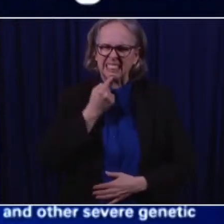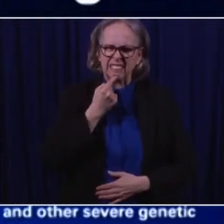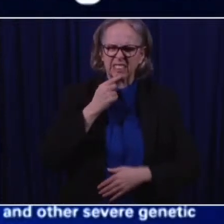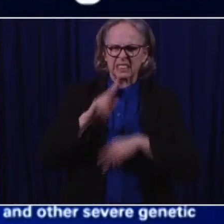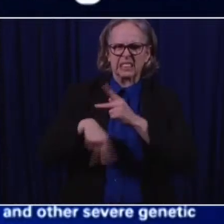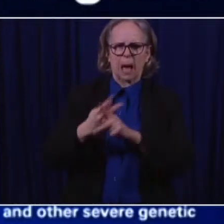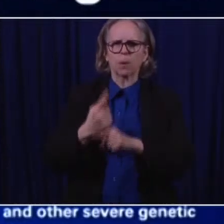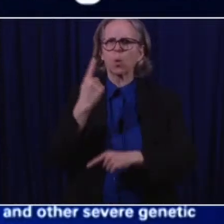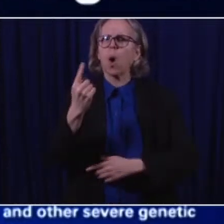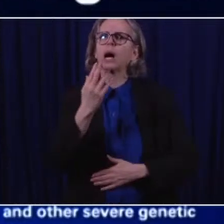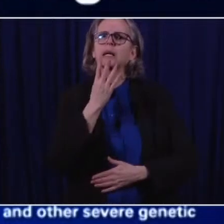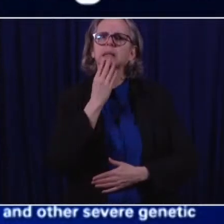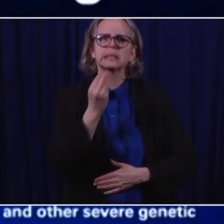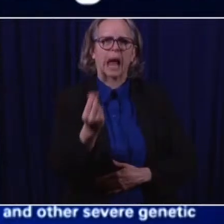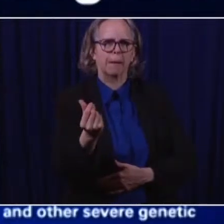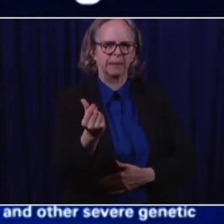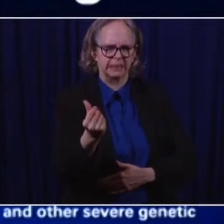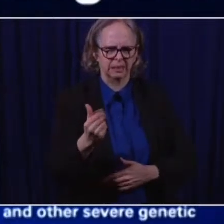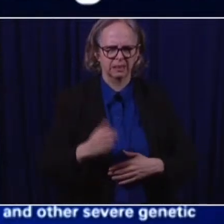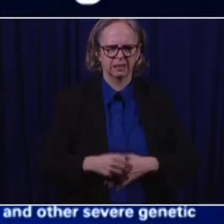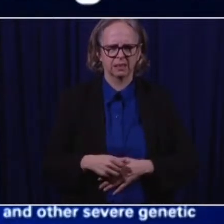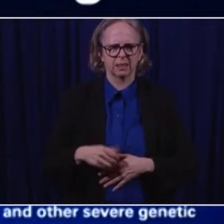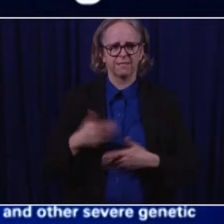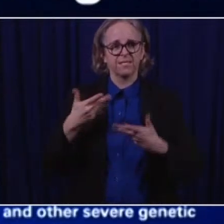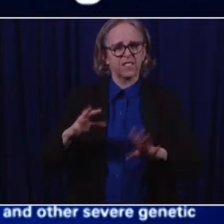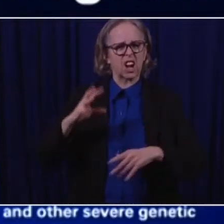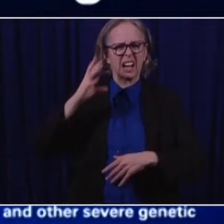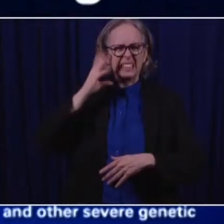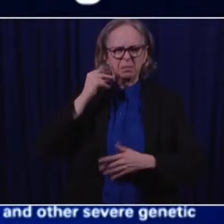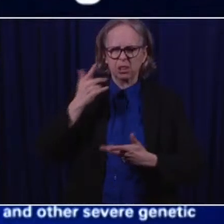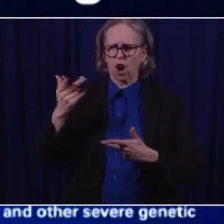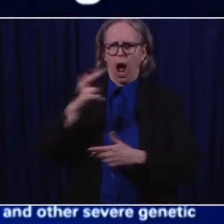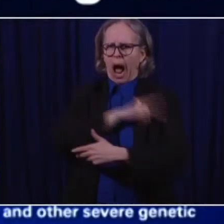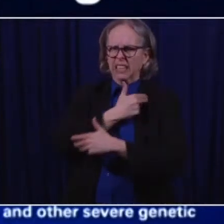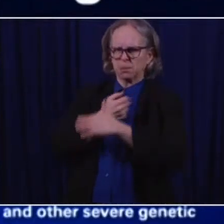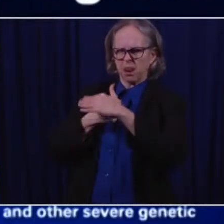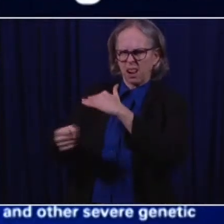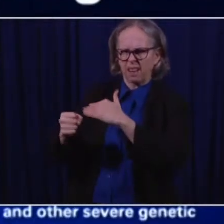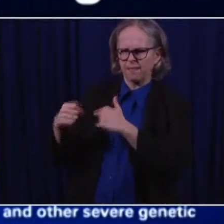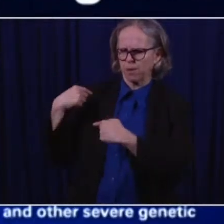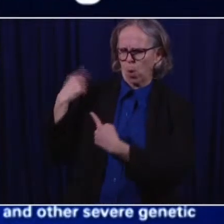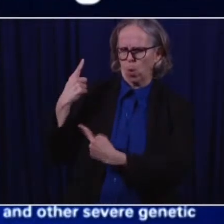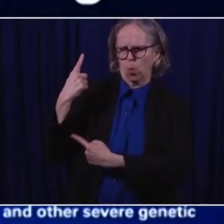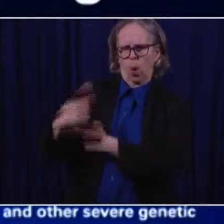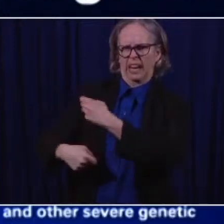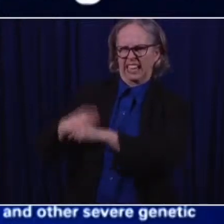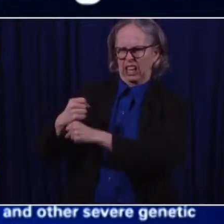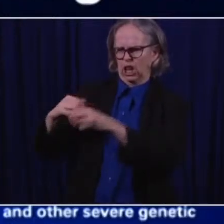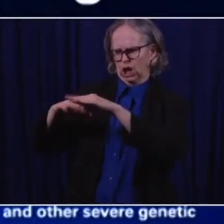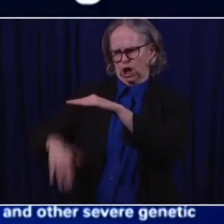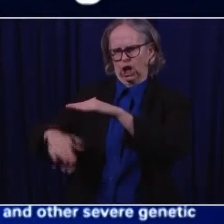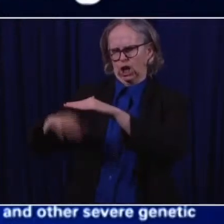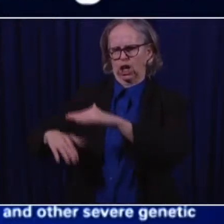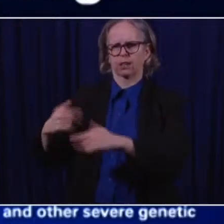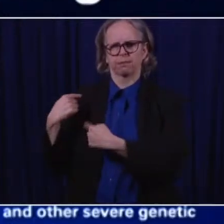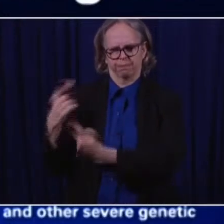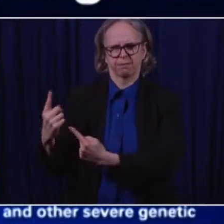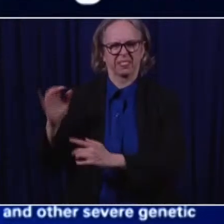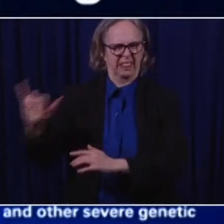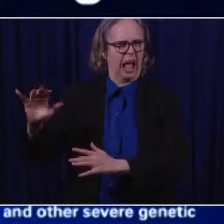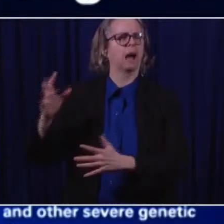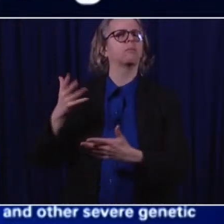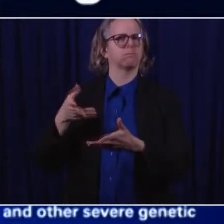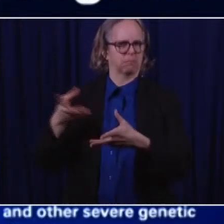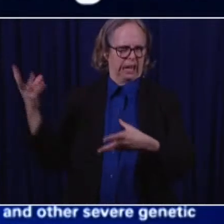diabetes who have been hospitalized for this in the past year. This category applies